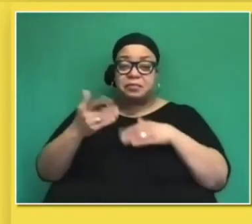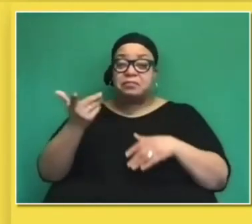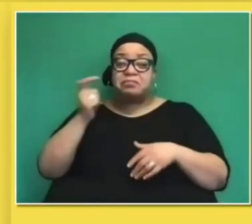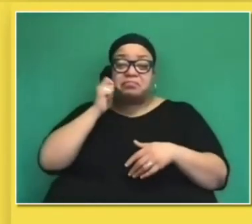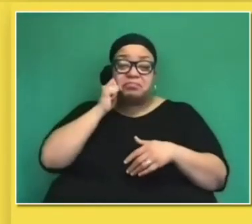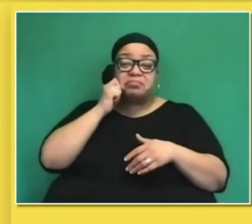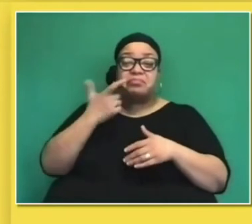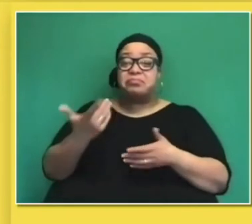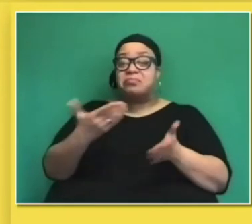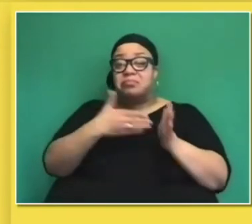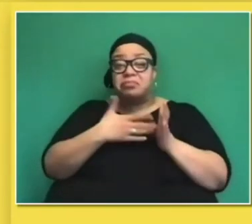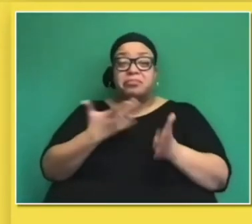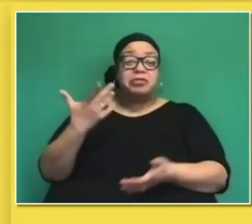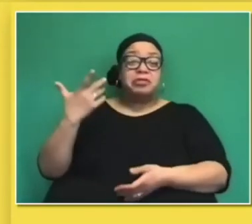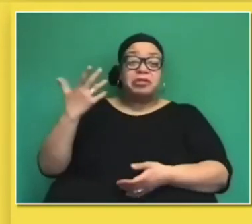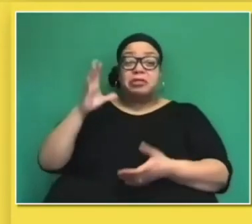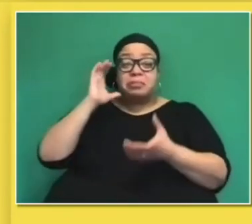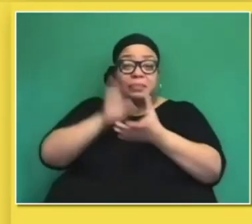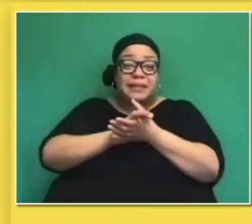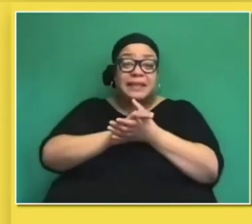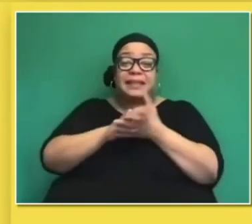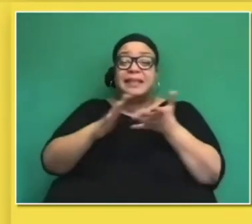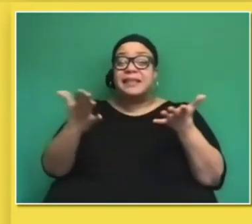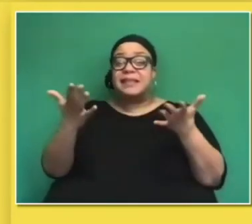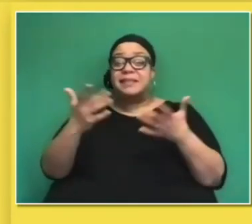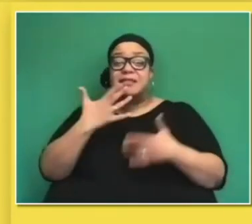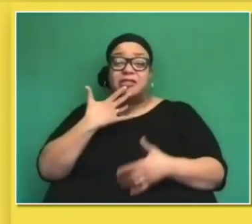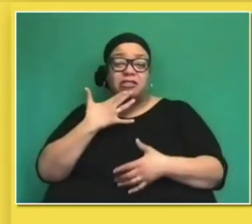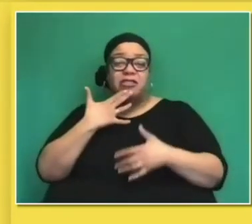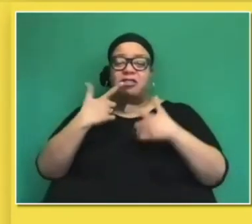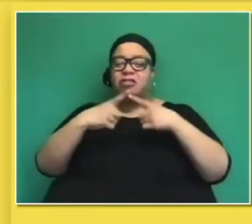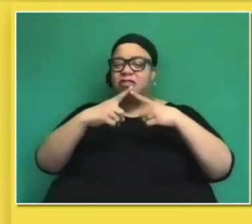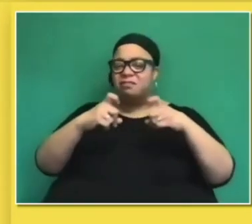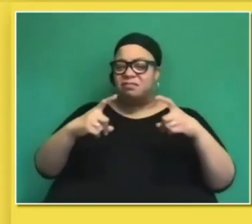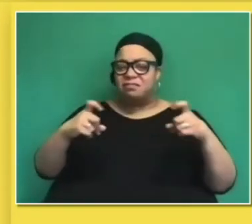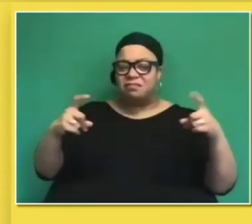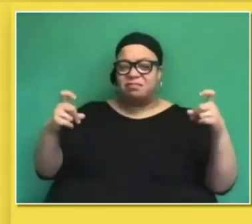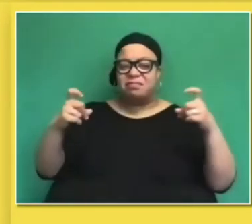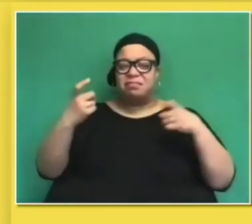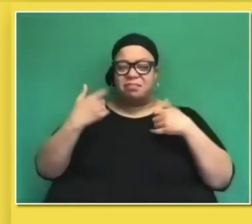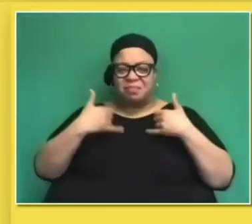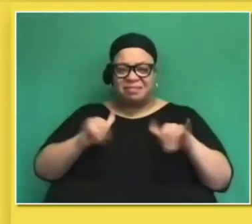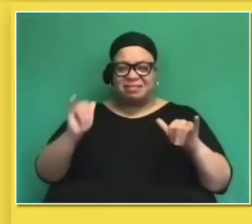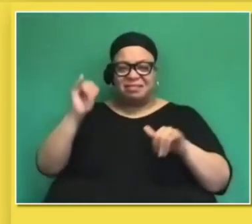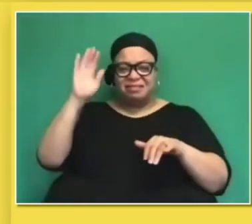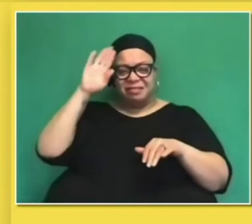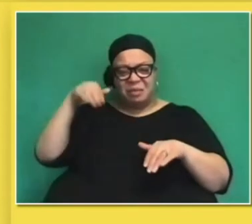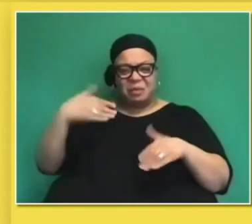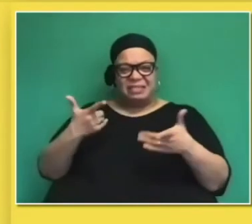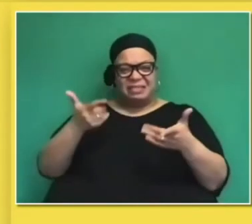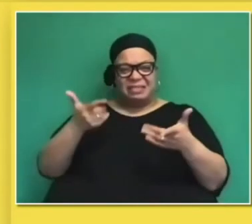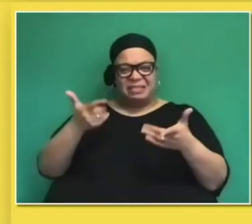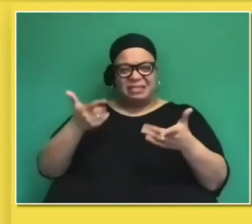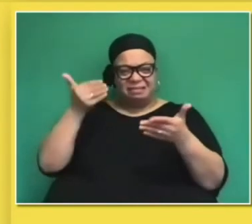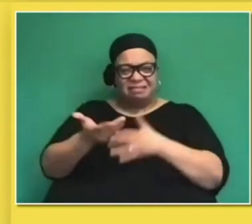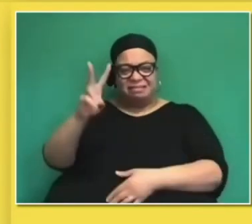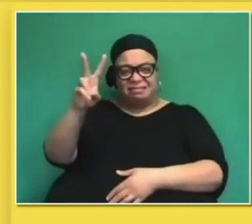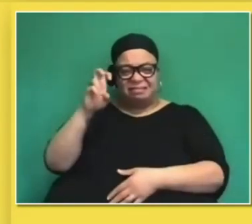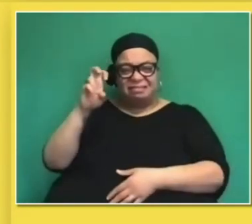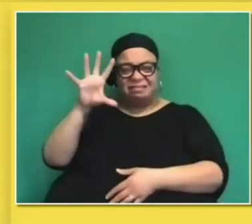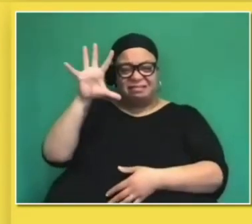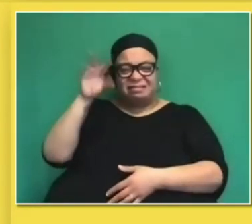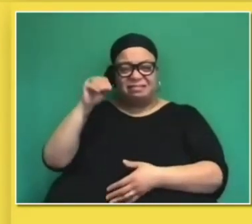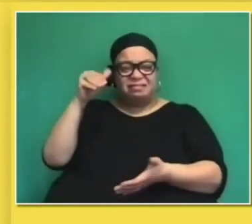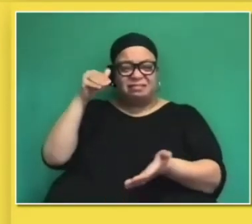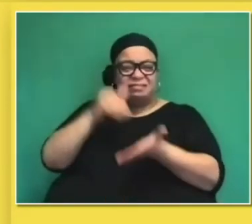nearly 250,000 people who have died from a pandemic, disproportionately